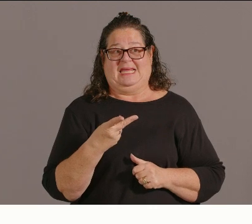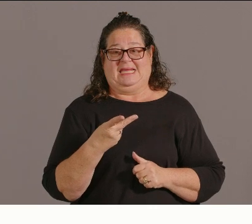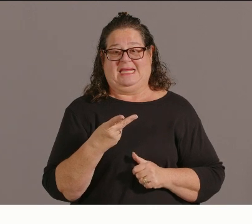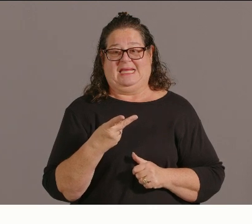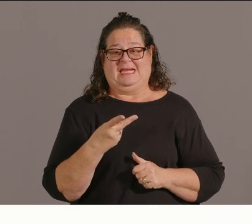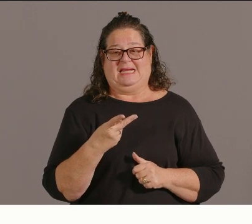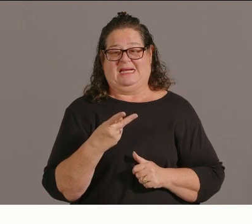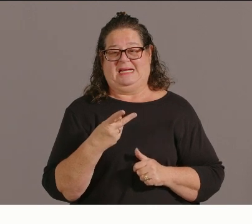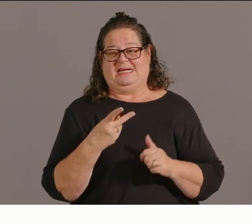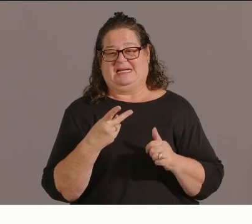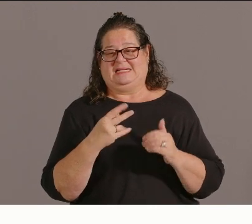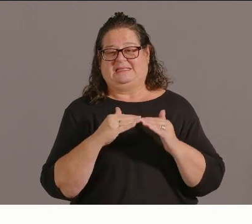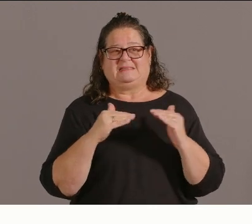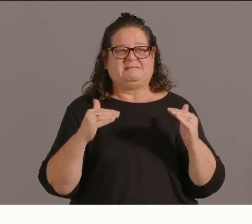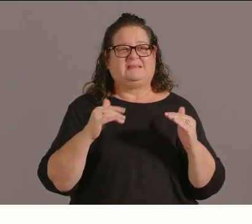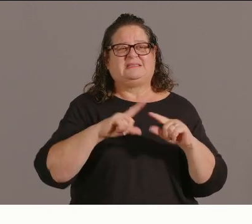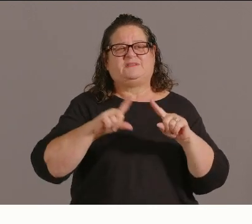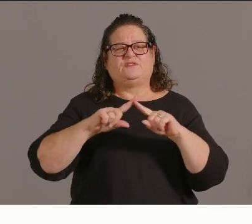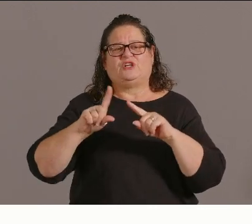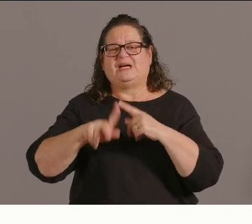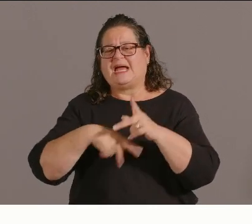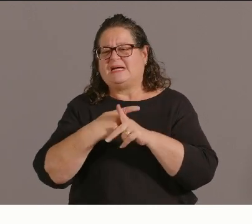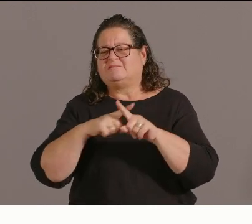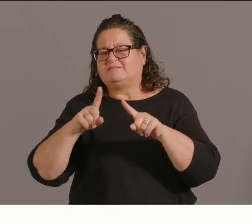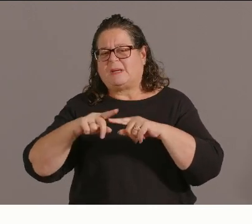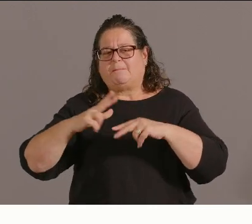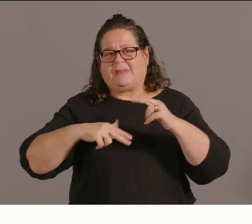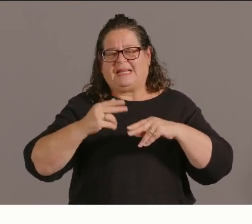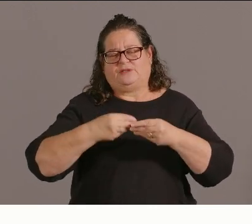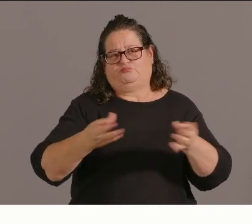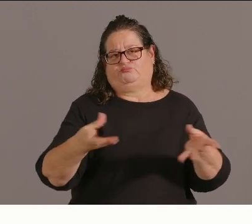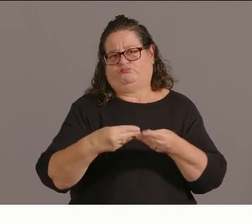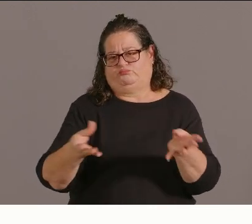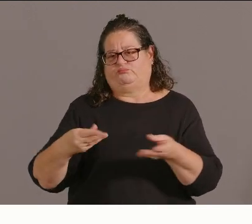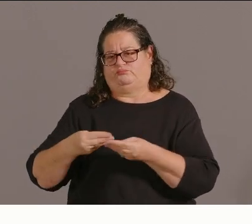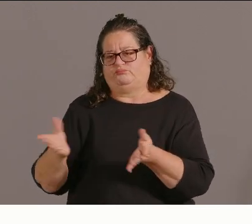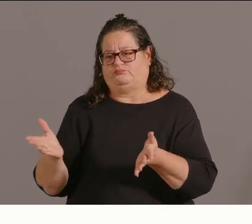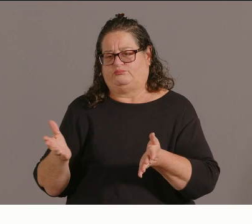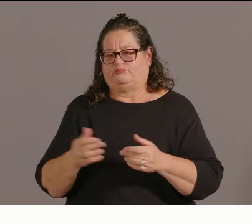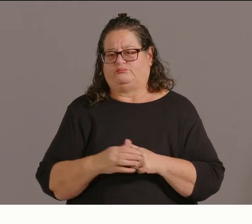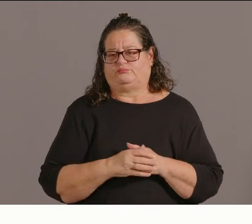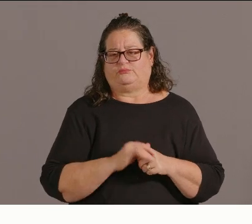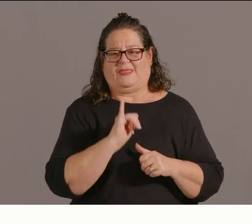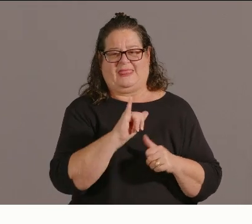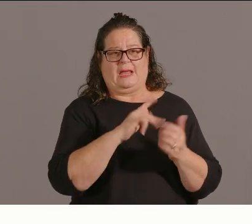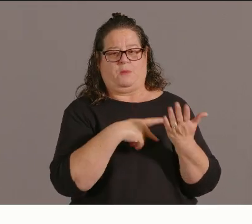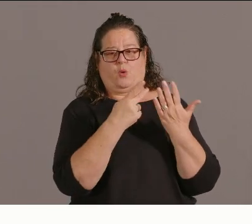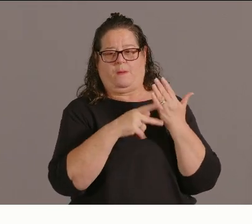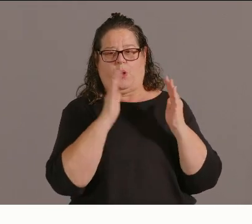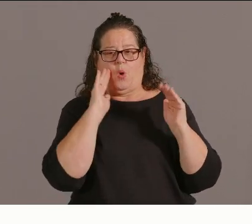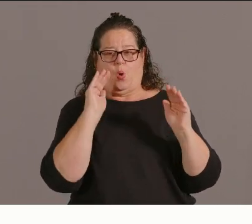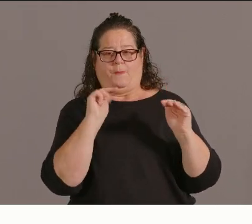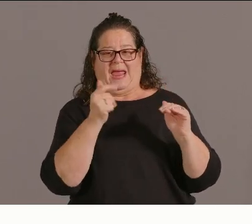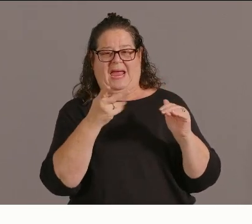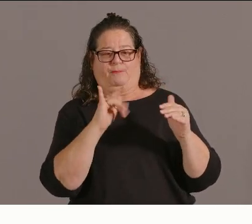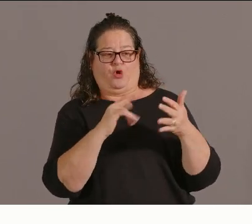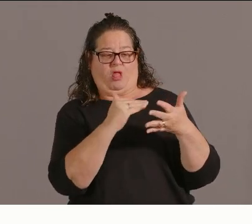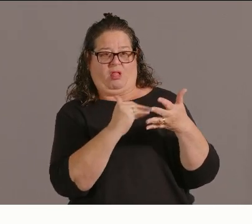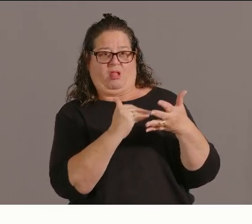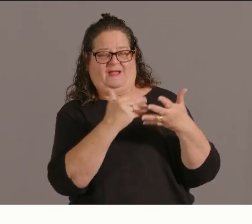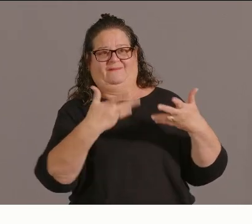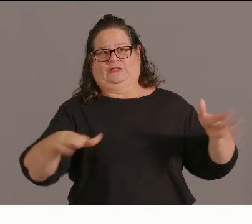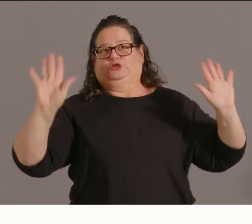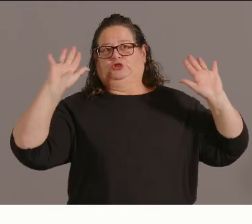facilities. We anticipate this program will be completed in April. And over 440 pharmacies are